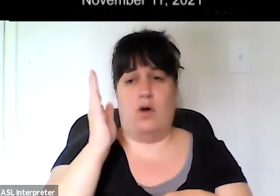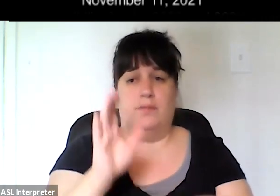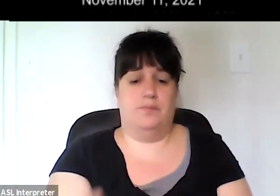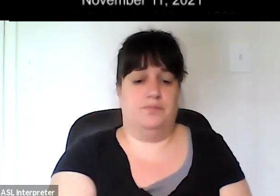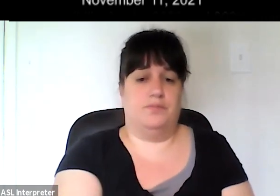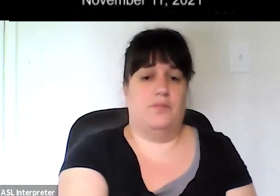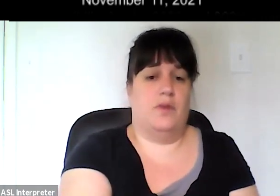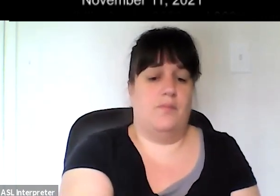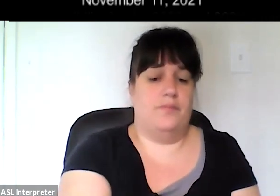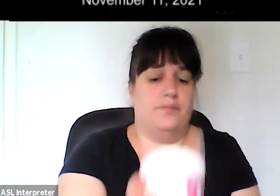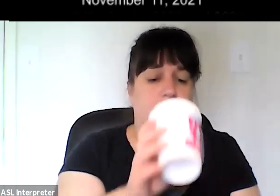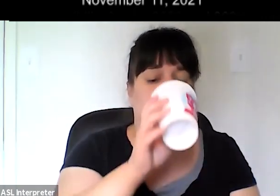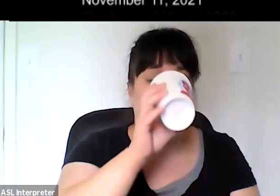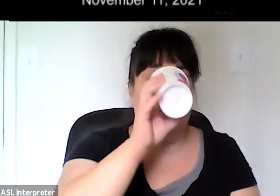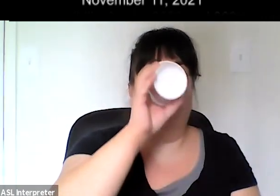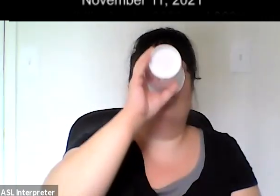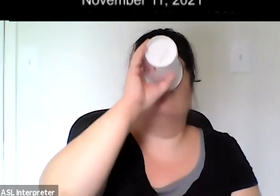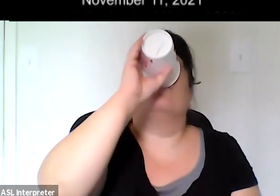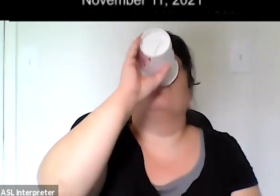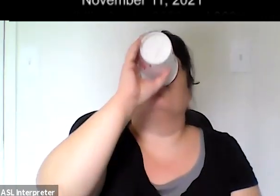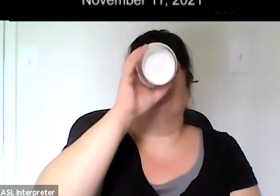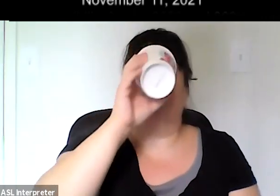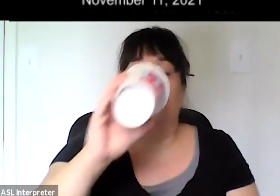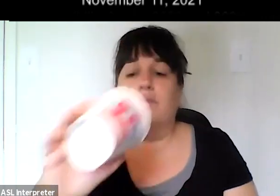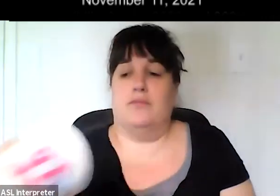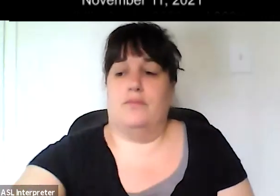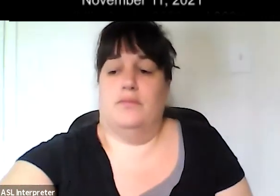you. Thank you so much, Sahil. Thank you very much for being here with us today. We really appreciate it.